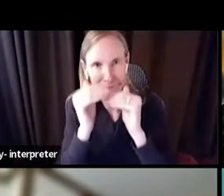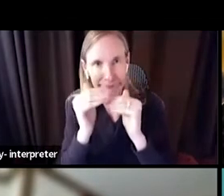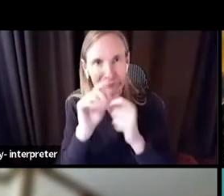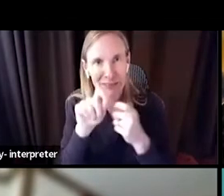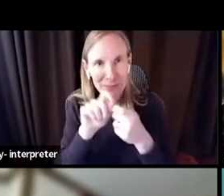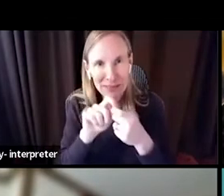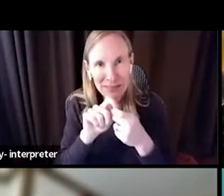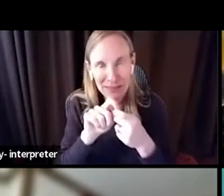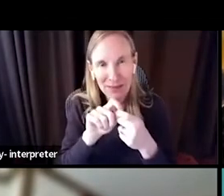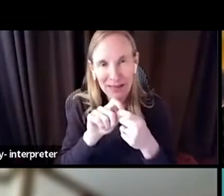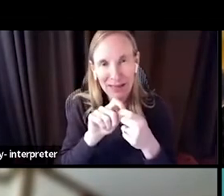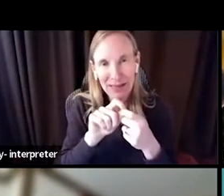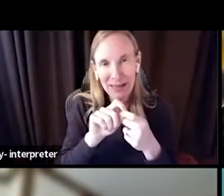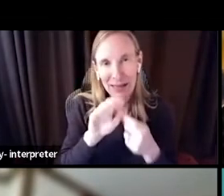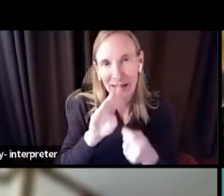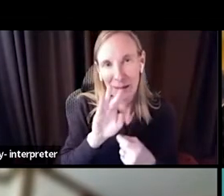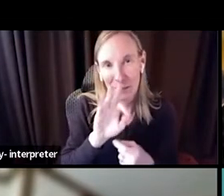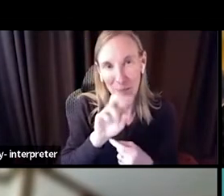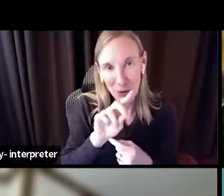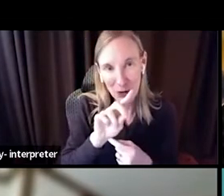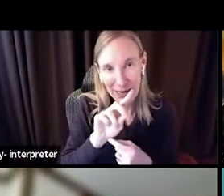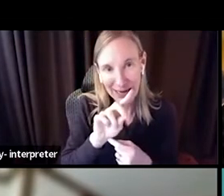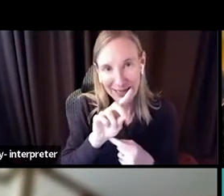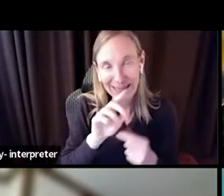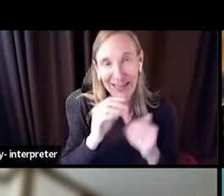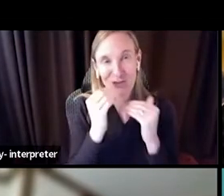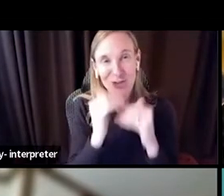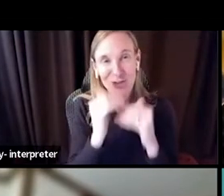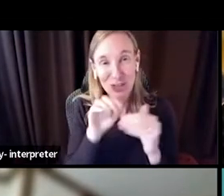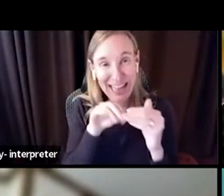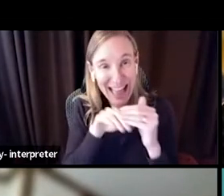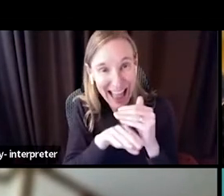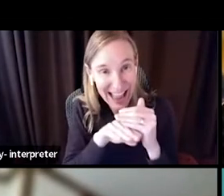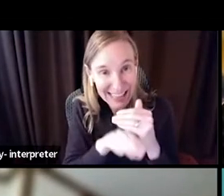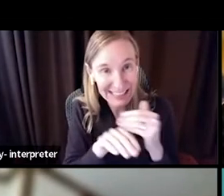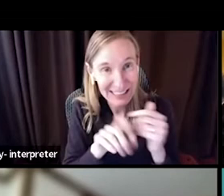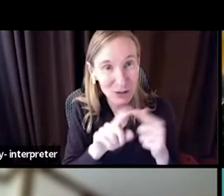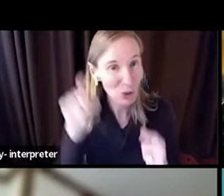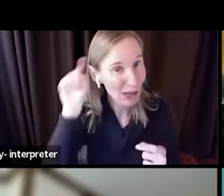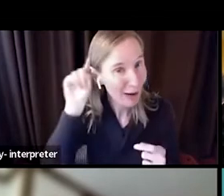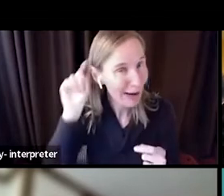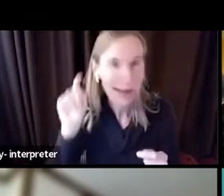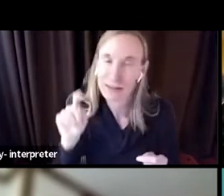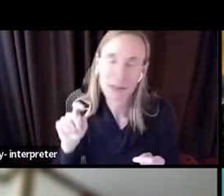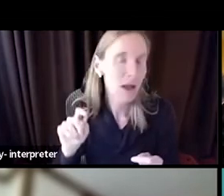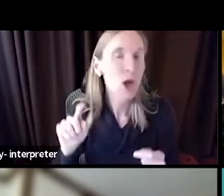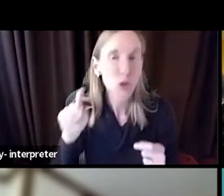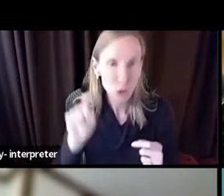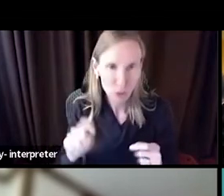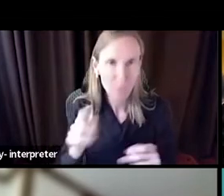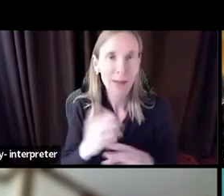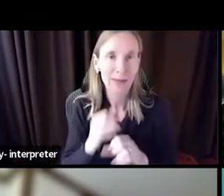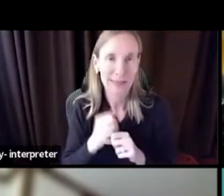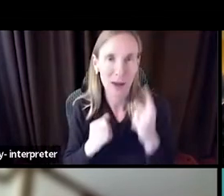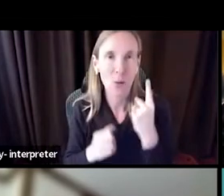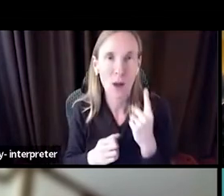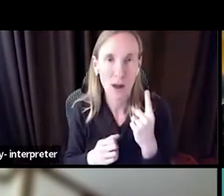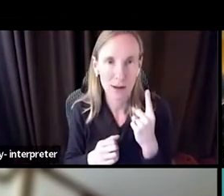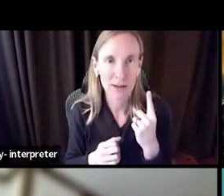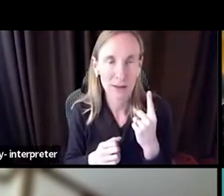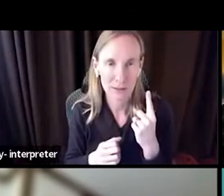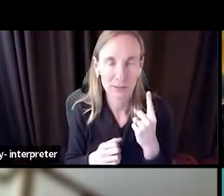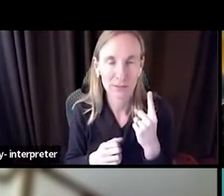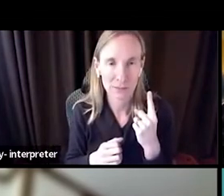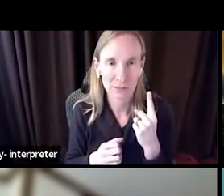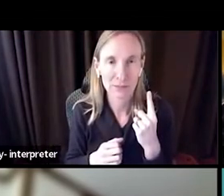they shouldn't be able to then restrict your access to hearing aids. So if you need a hearing aid, you should be able to access one regardless of brand, but I'm sure